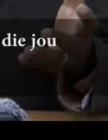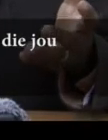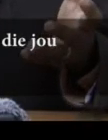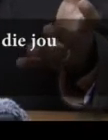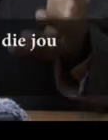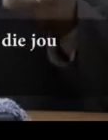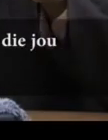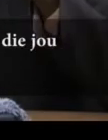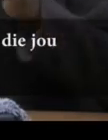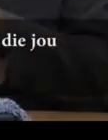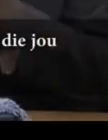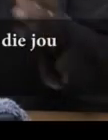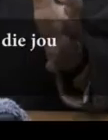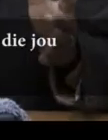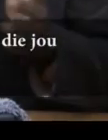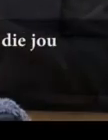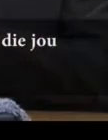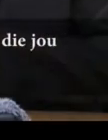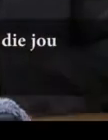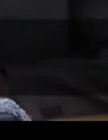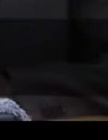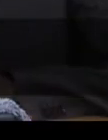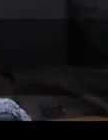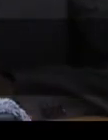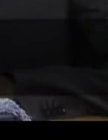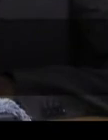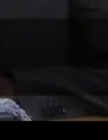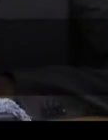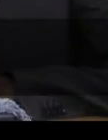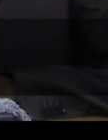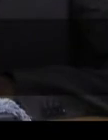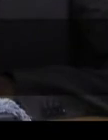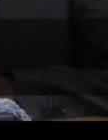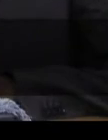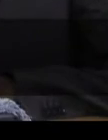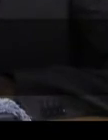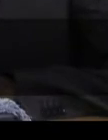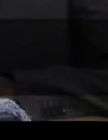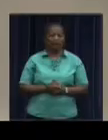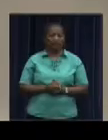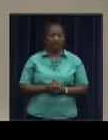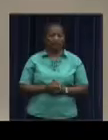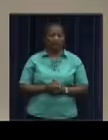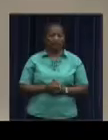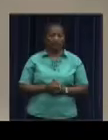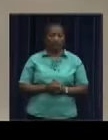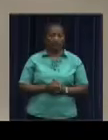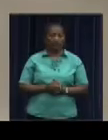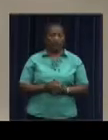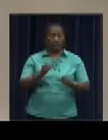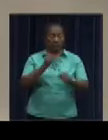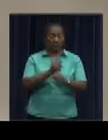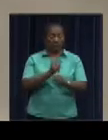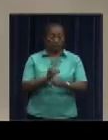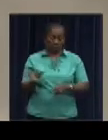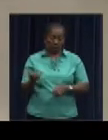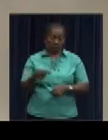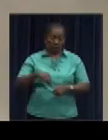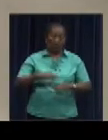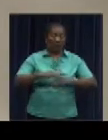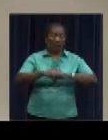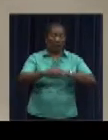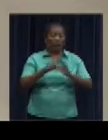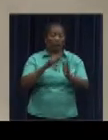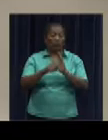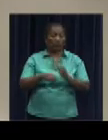reserves and creating jobs. That's a great combination. 80% of the products